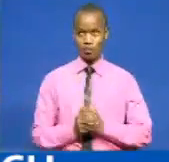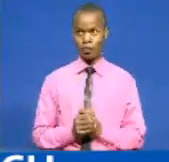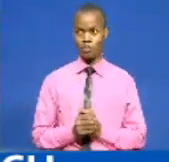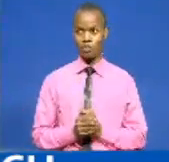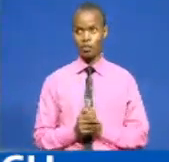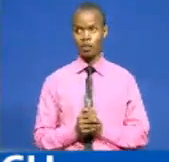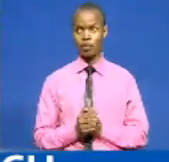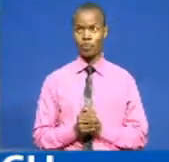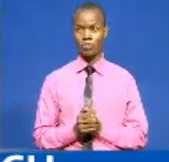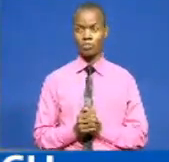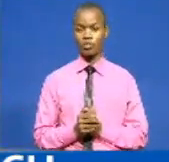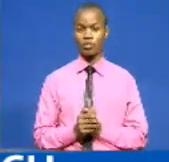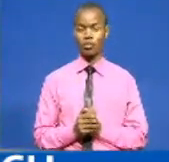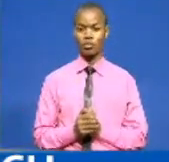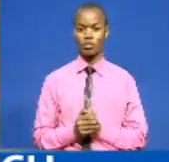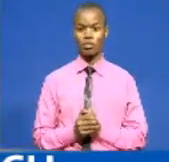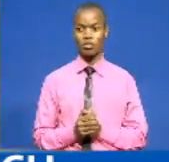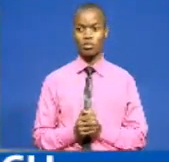You know,